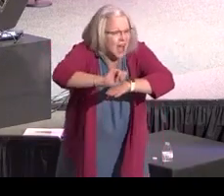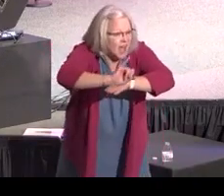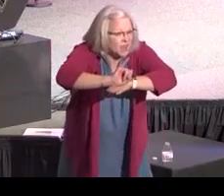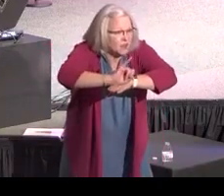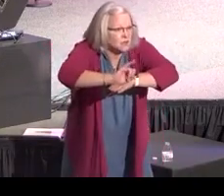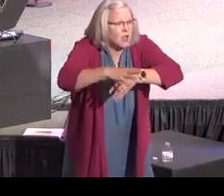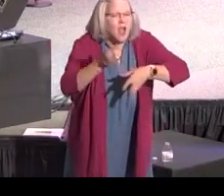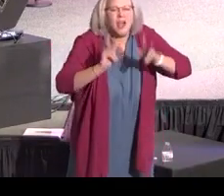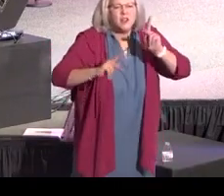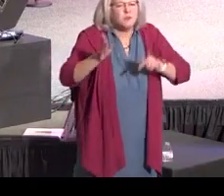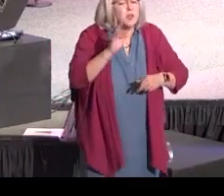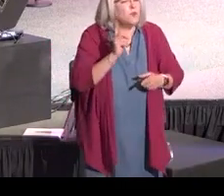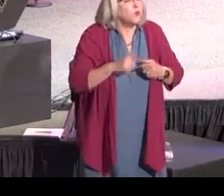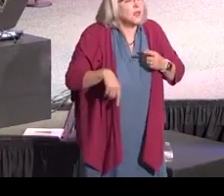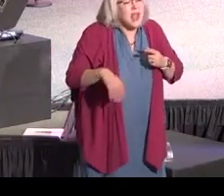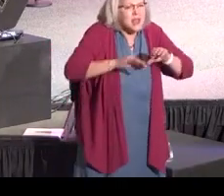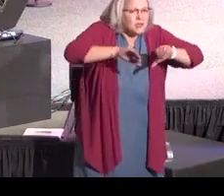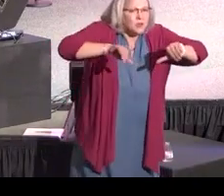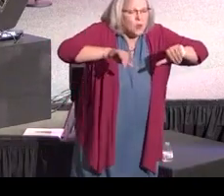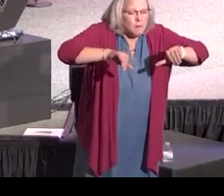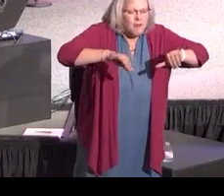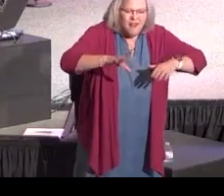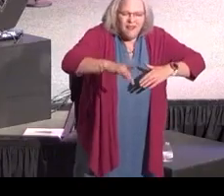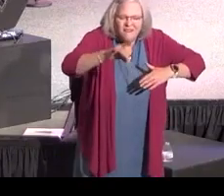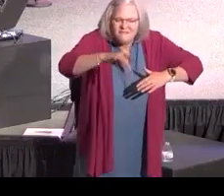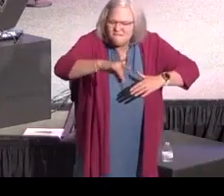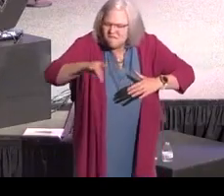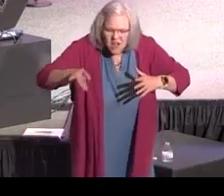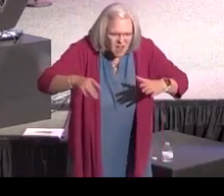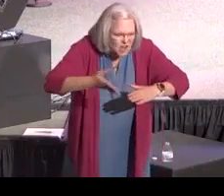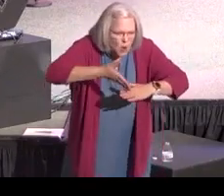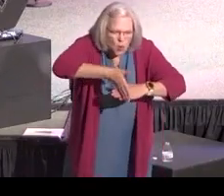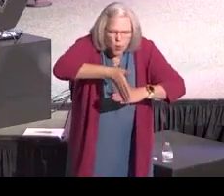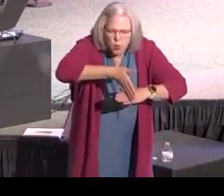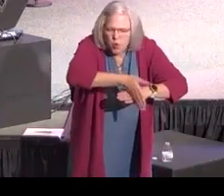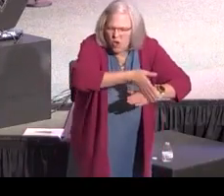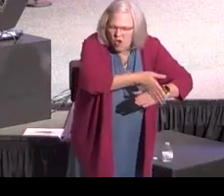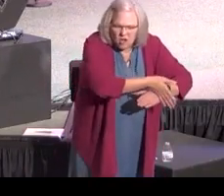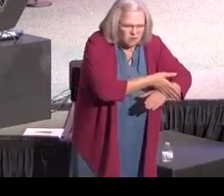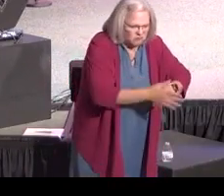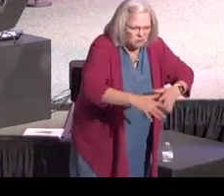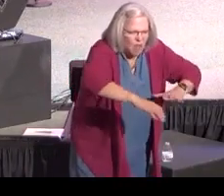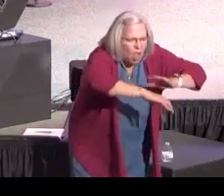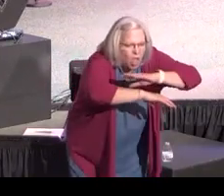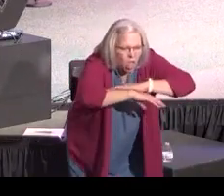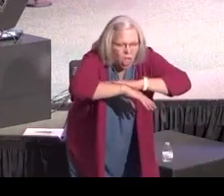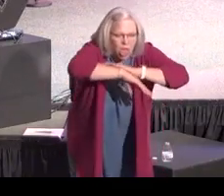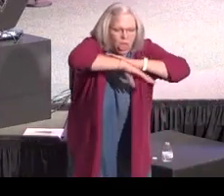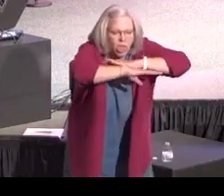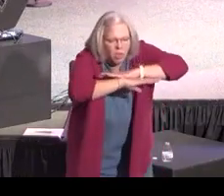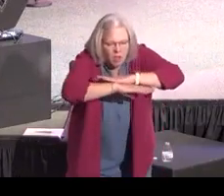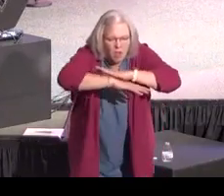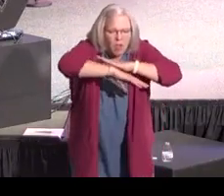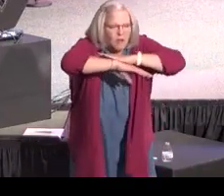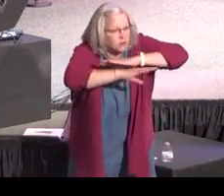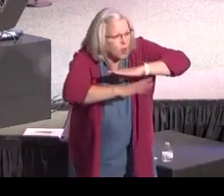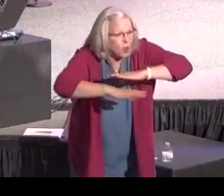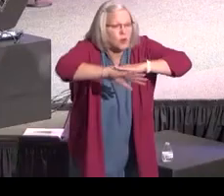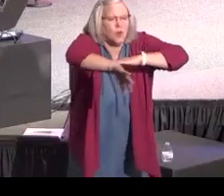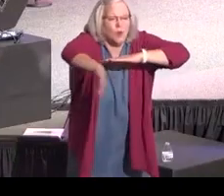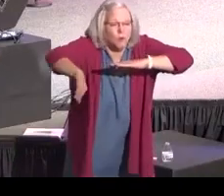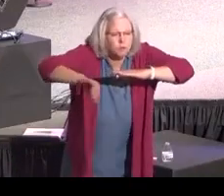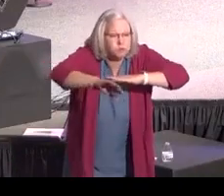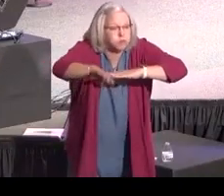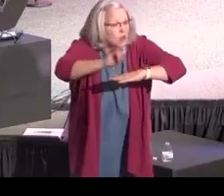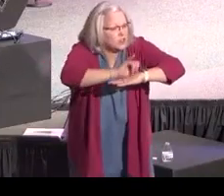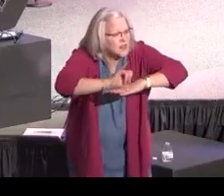But the centurion, who was the guy who was leading this contingent of military people from Rome, wanted to spare Paul's life and kept them